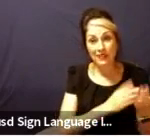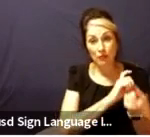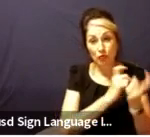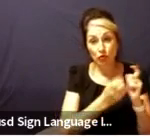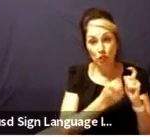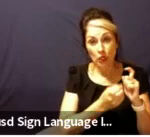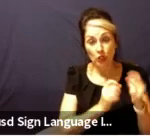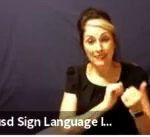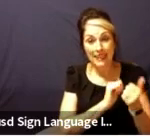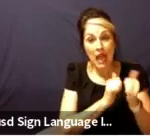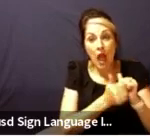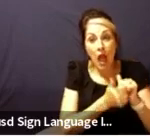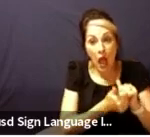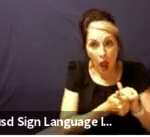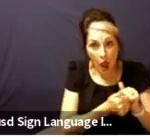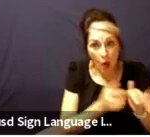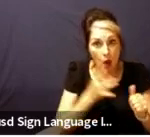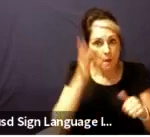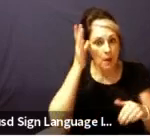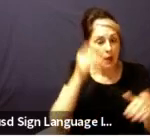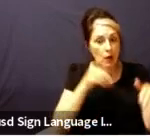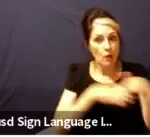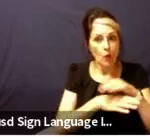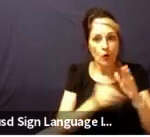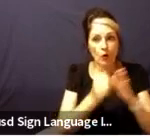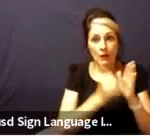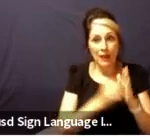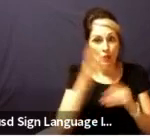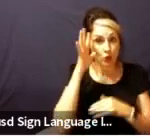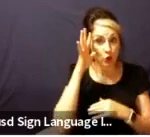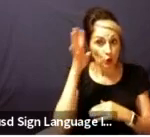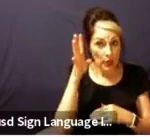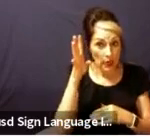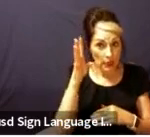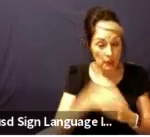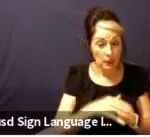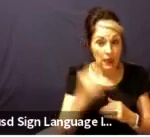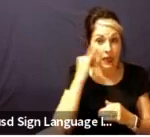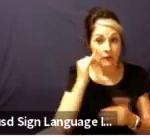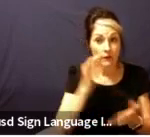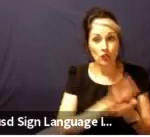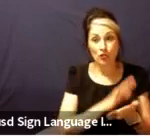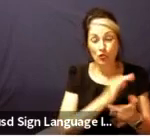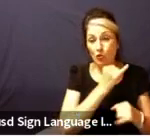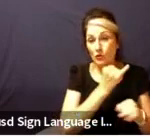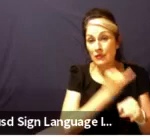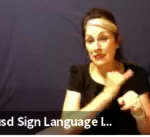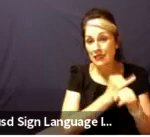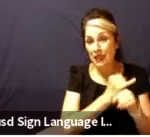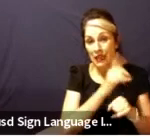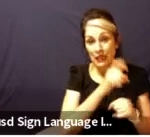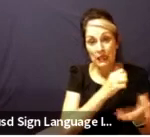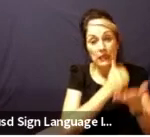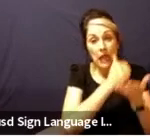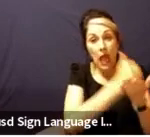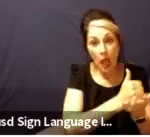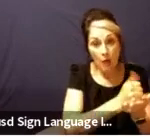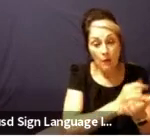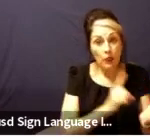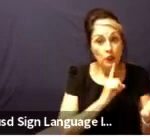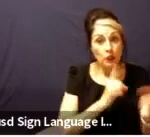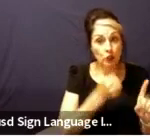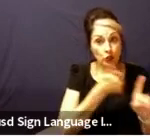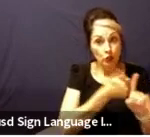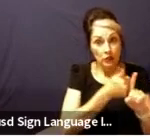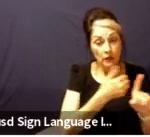how parent portal accounts are created. And if the school site needs help making sure that you